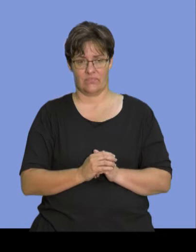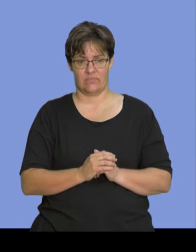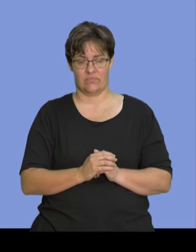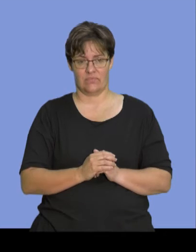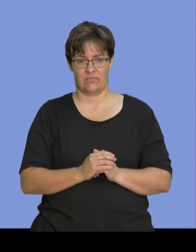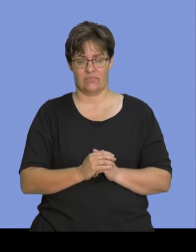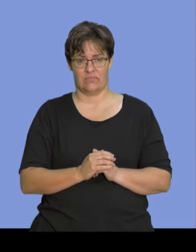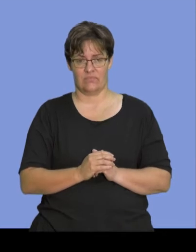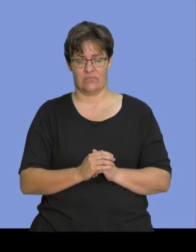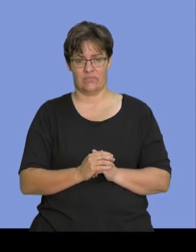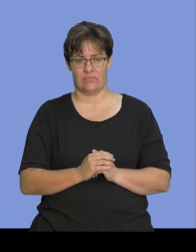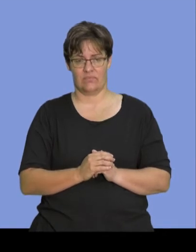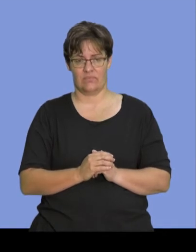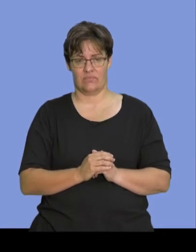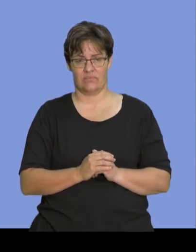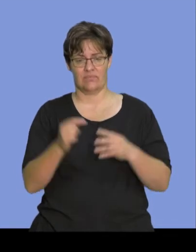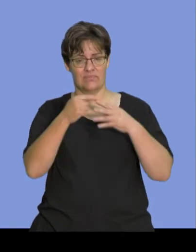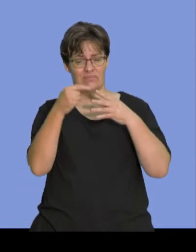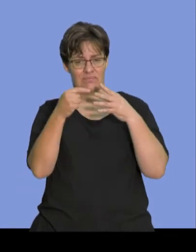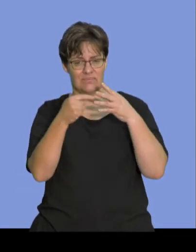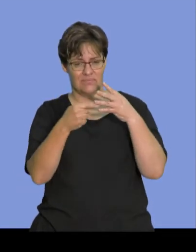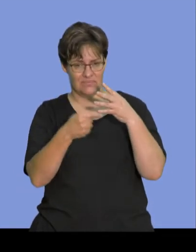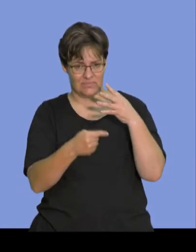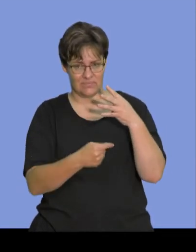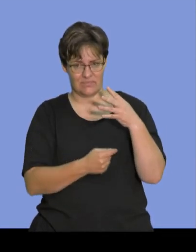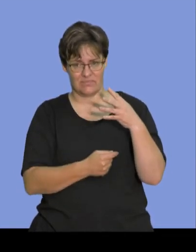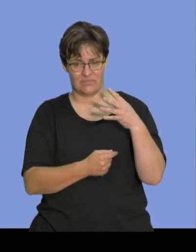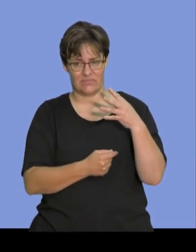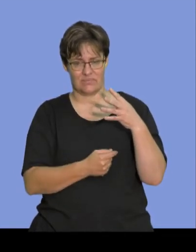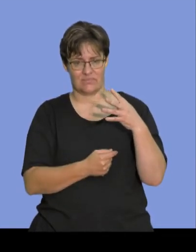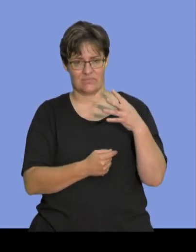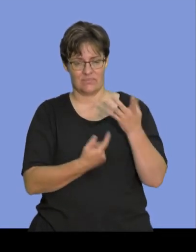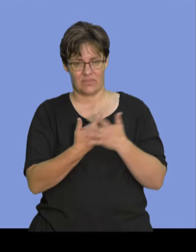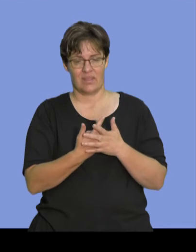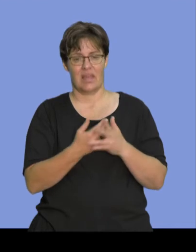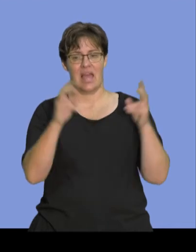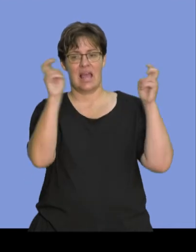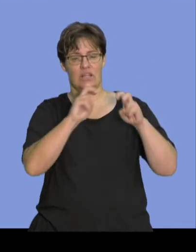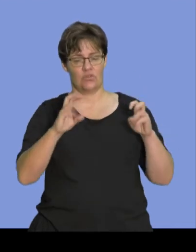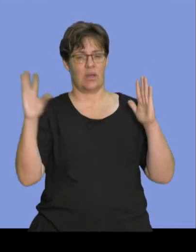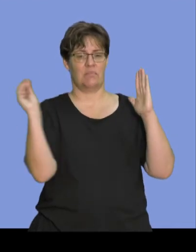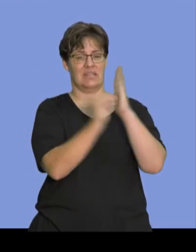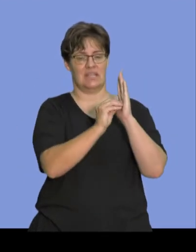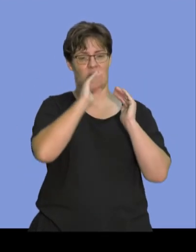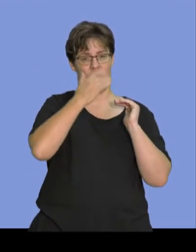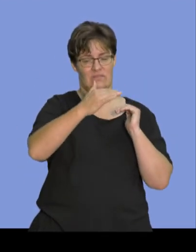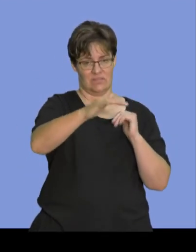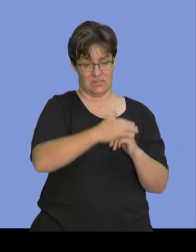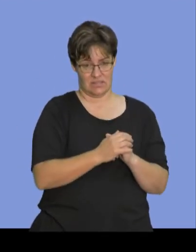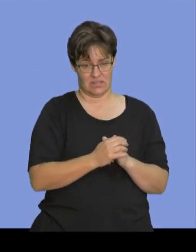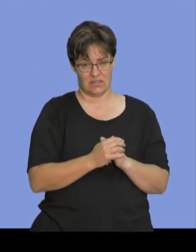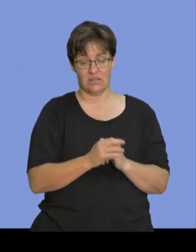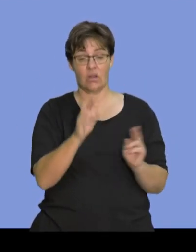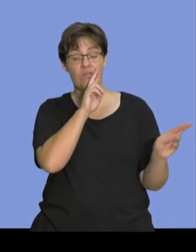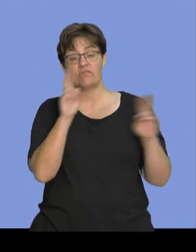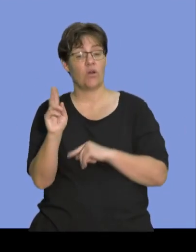particles. Okay. So these high energy particles are electromagnetic waves, which